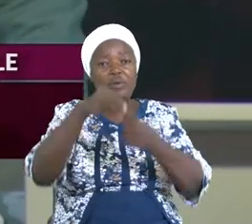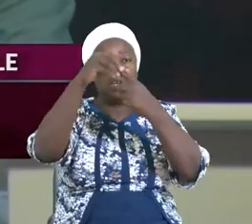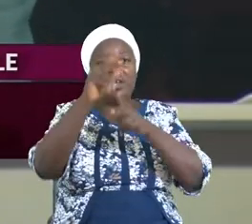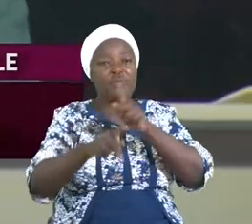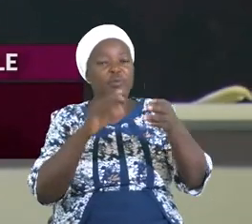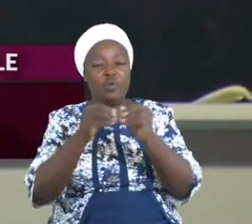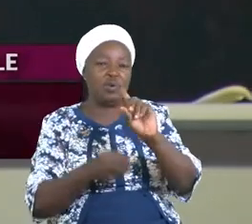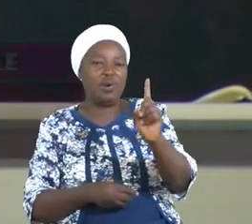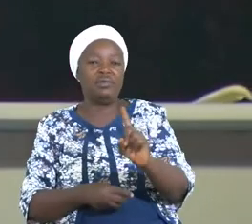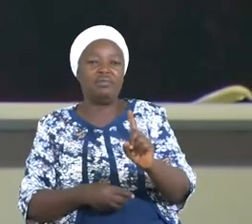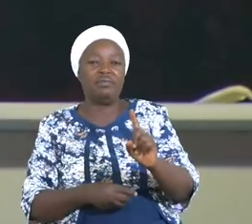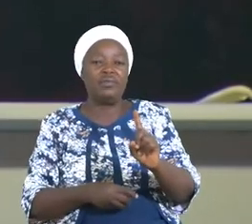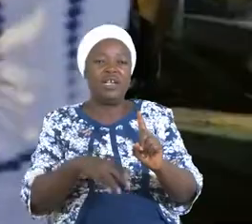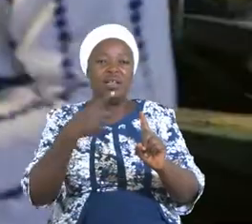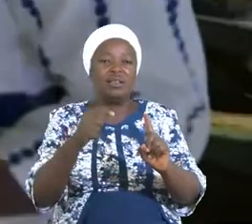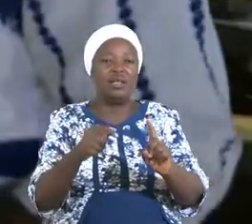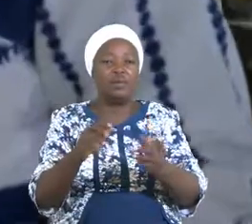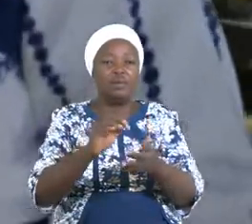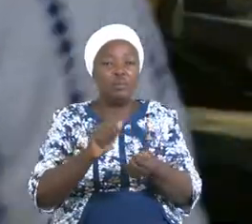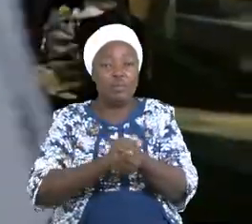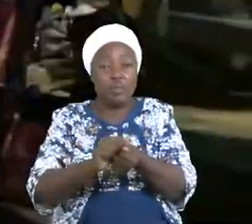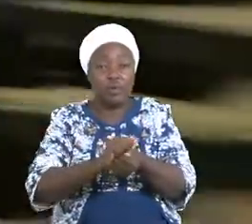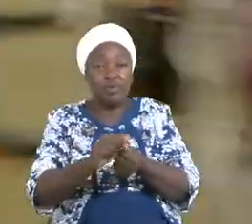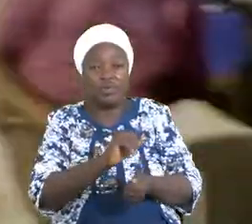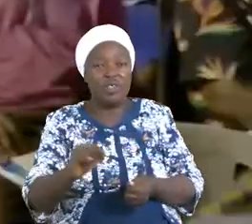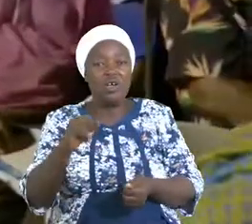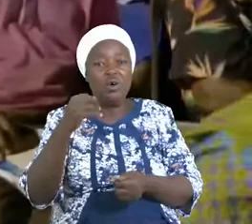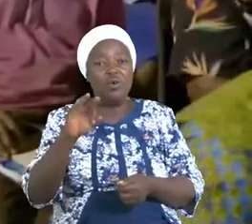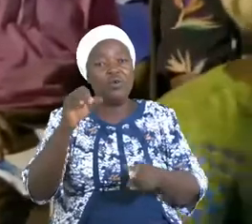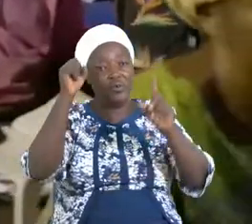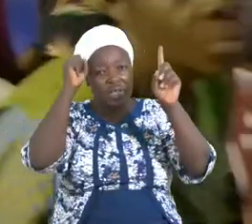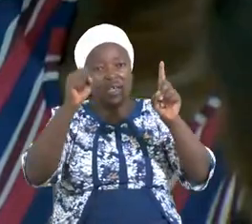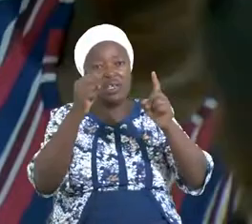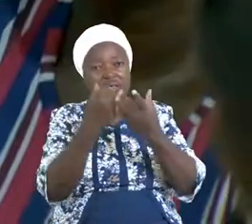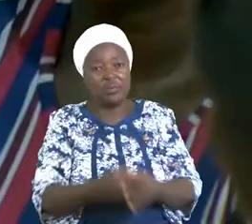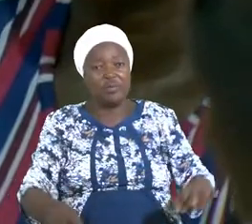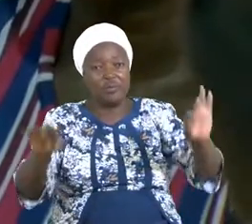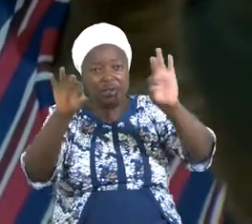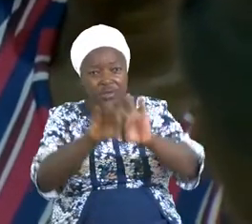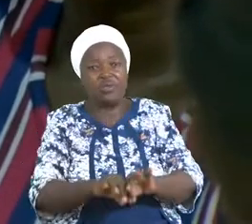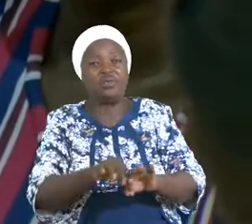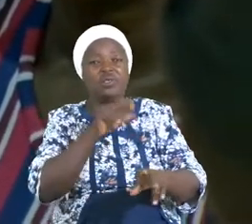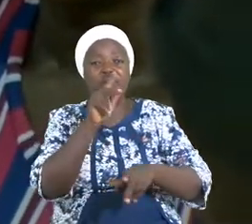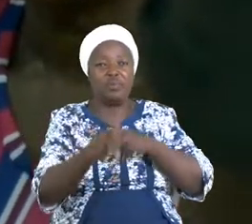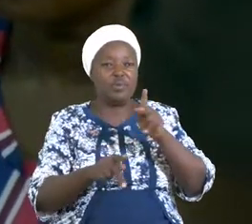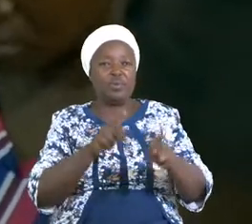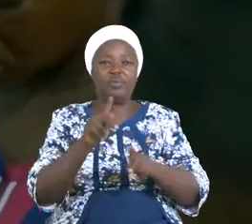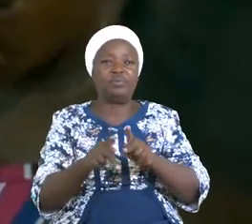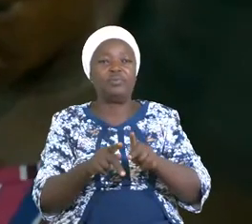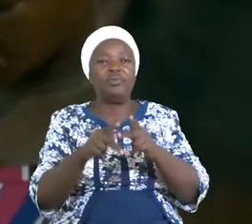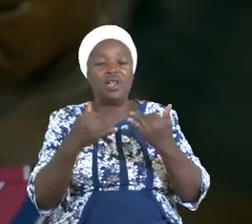one, the purging of his precious people. Look at